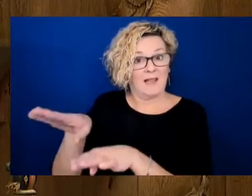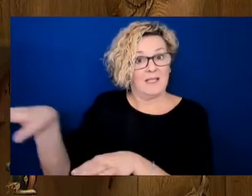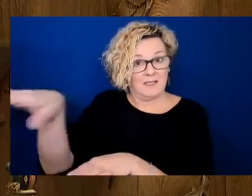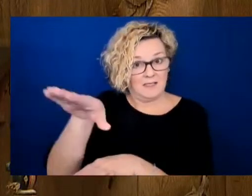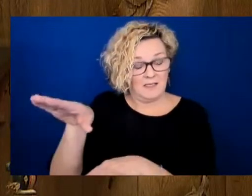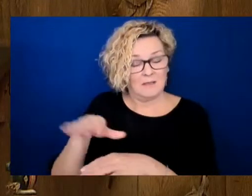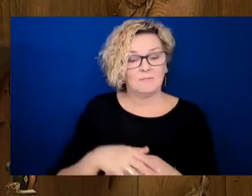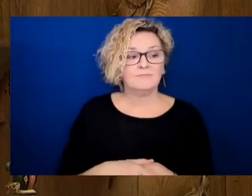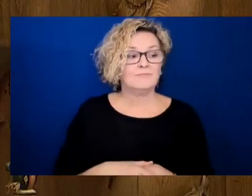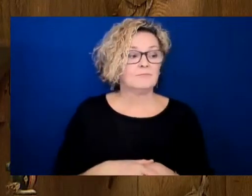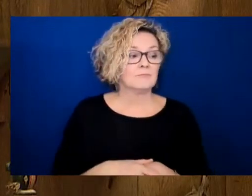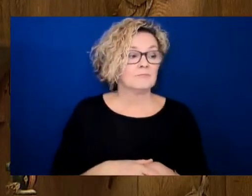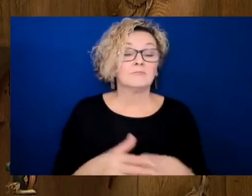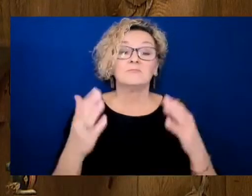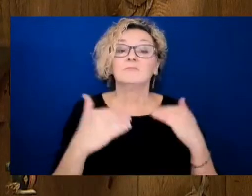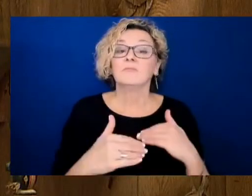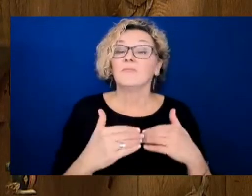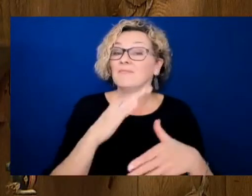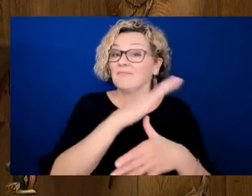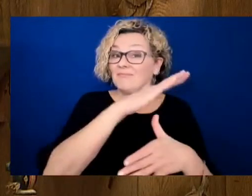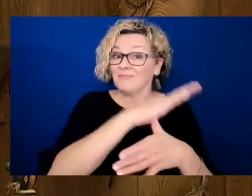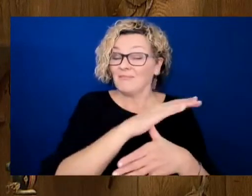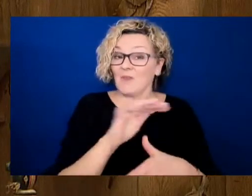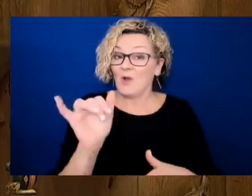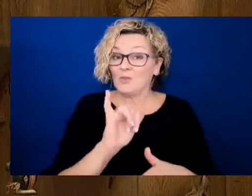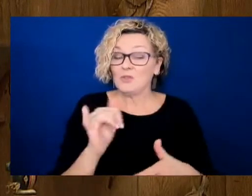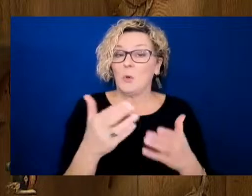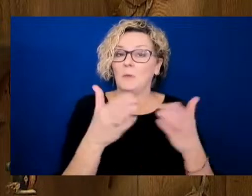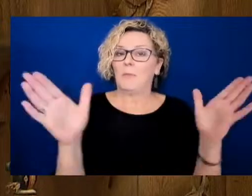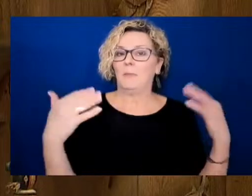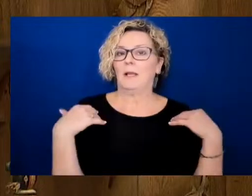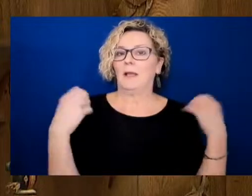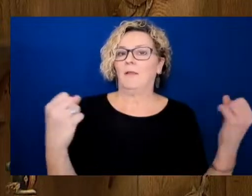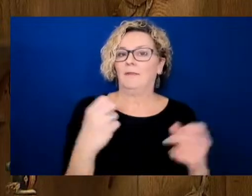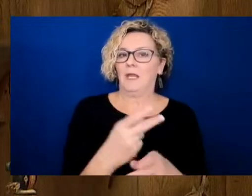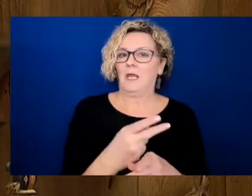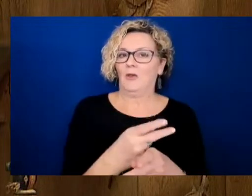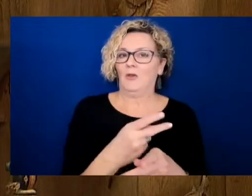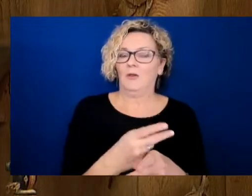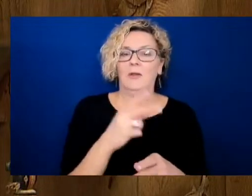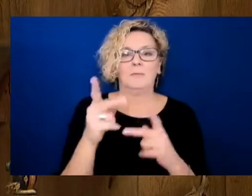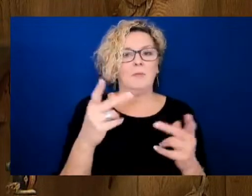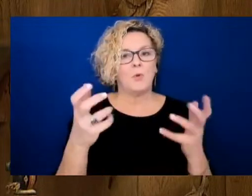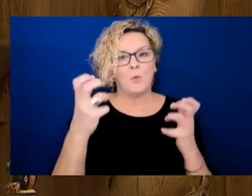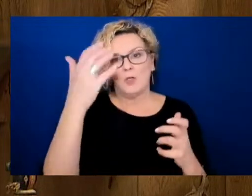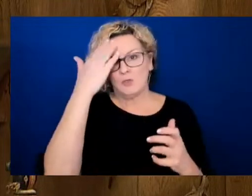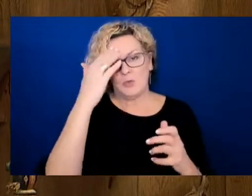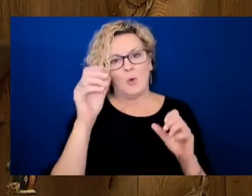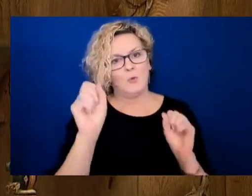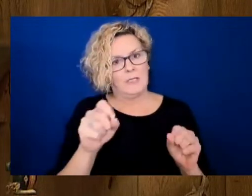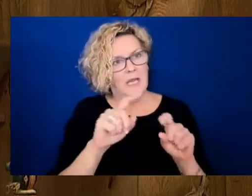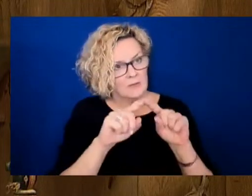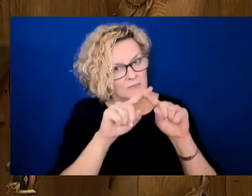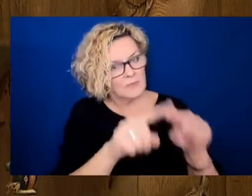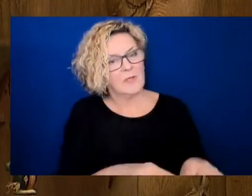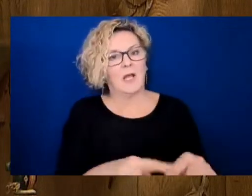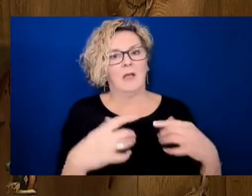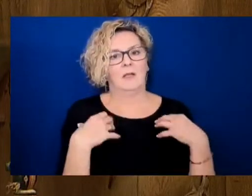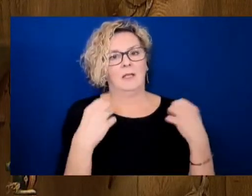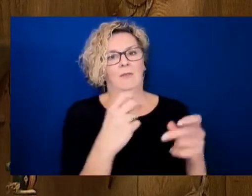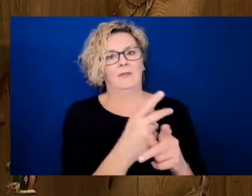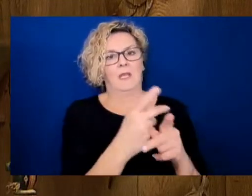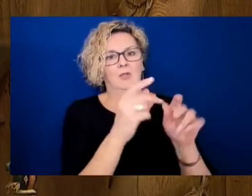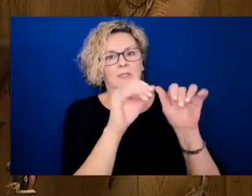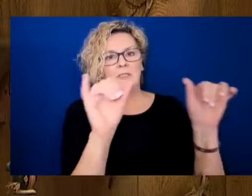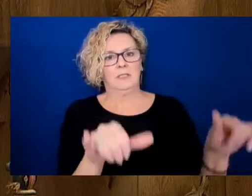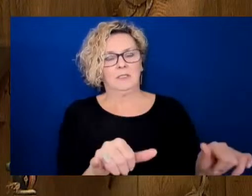care. Specifically, they want to know they can count on care to be there when they need it. BC